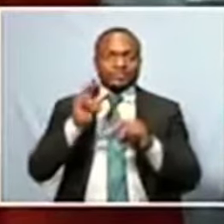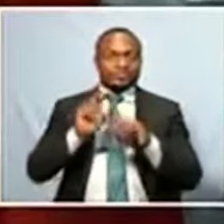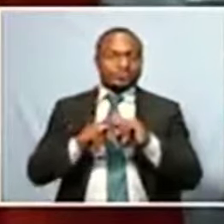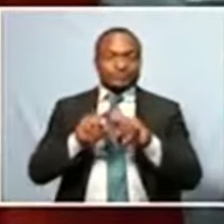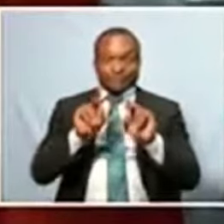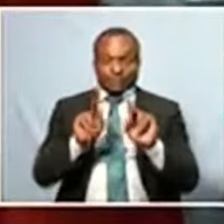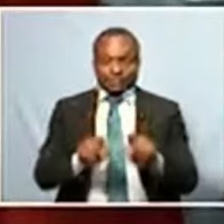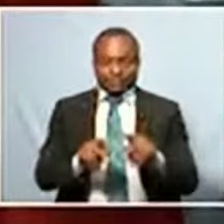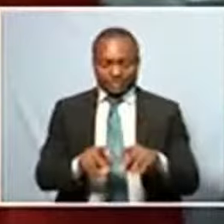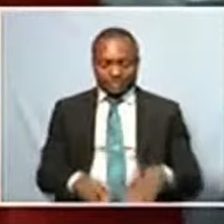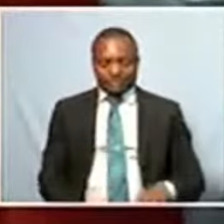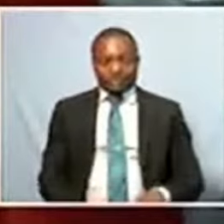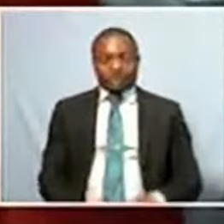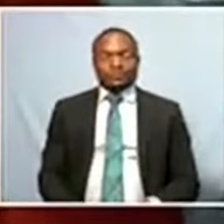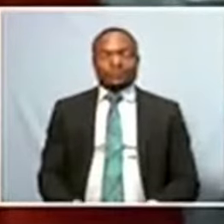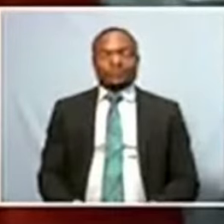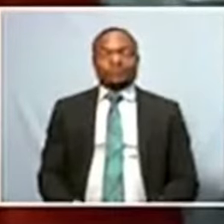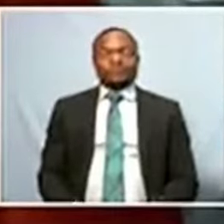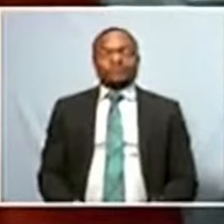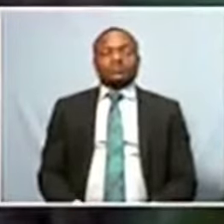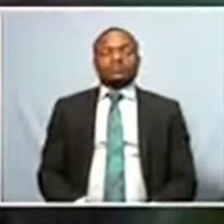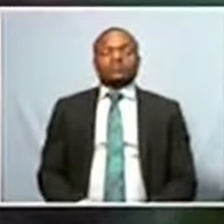Chairperson.